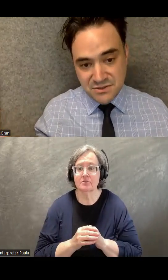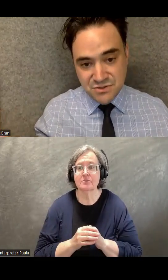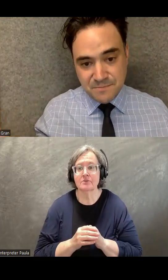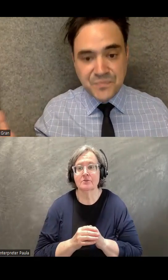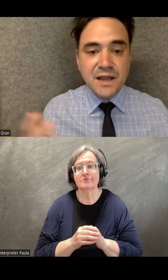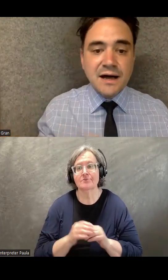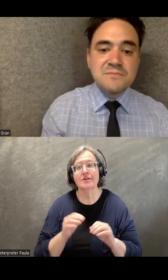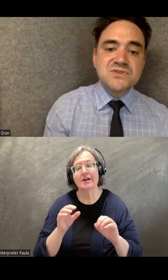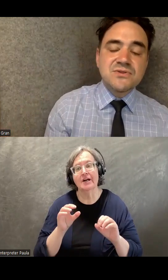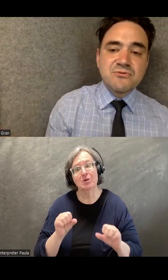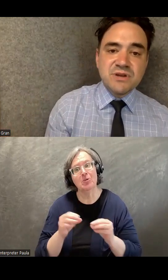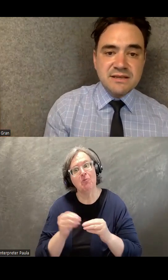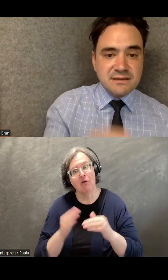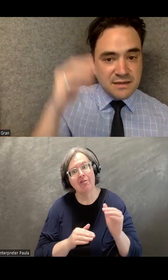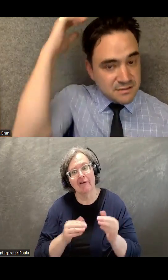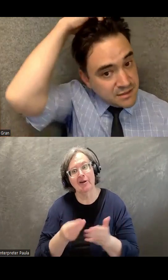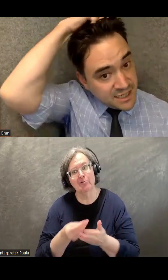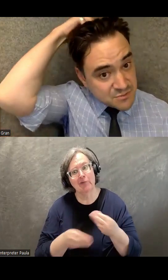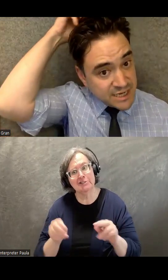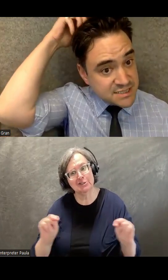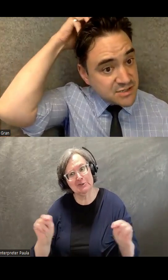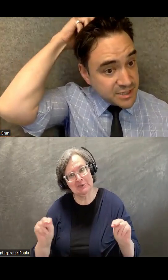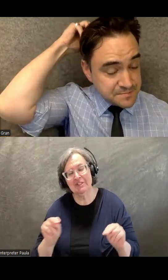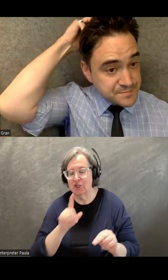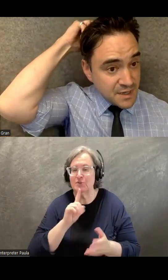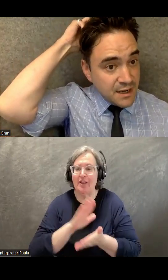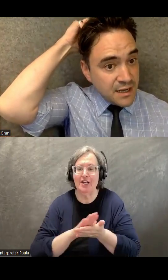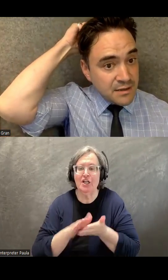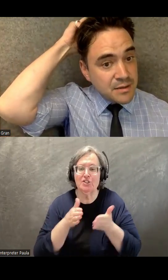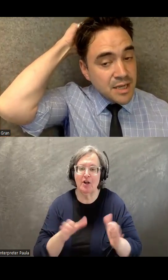budget neutral. So they're really a nice way to do it.